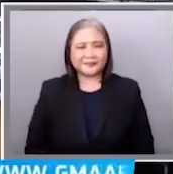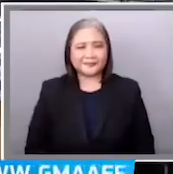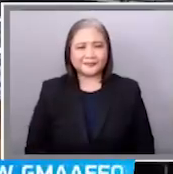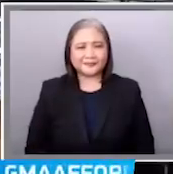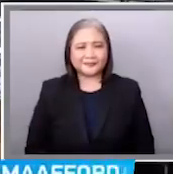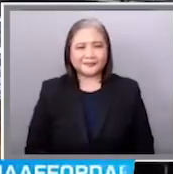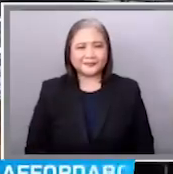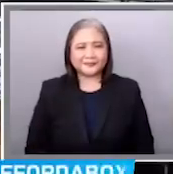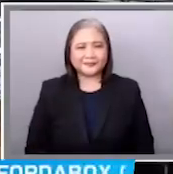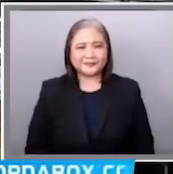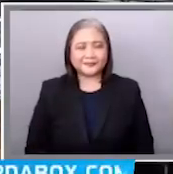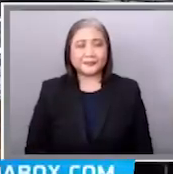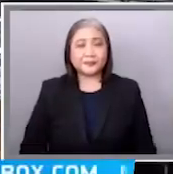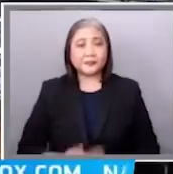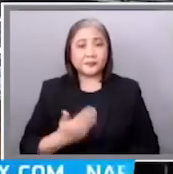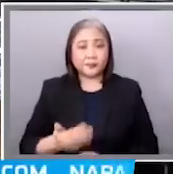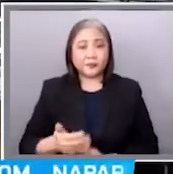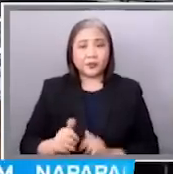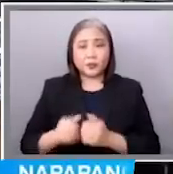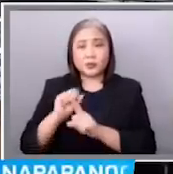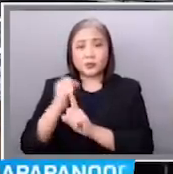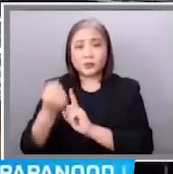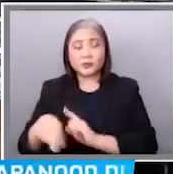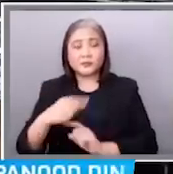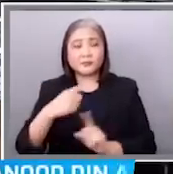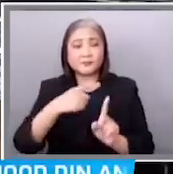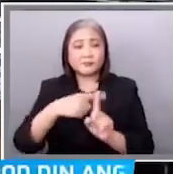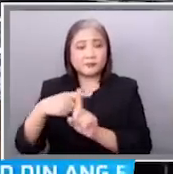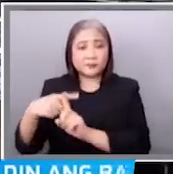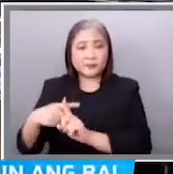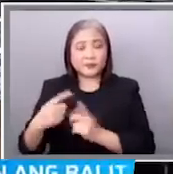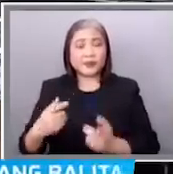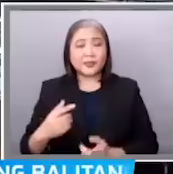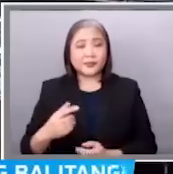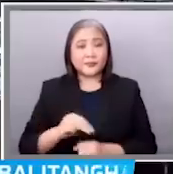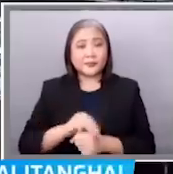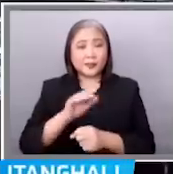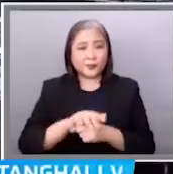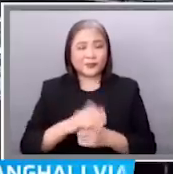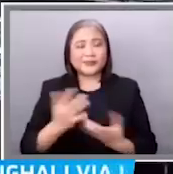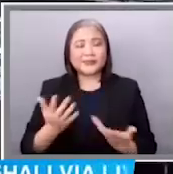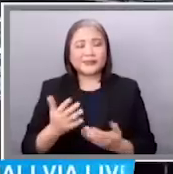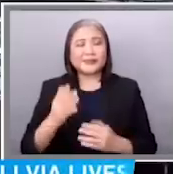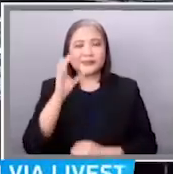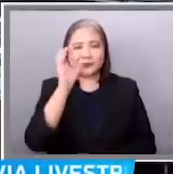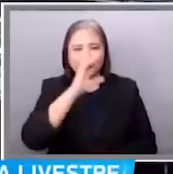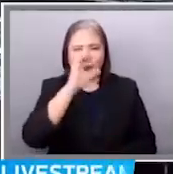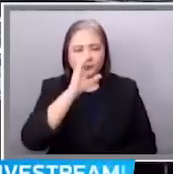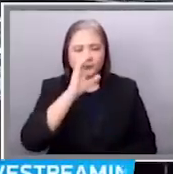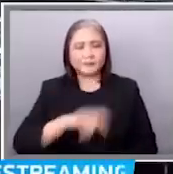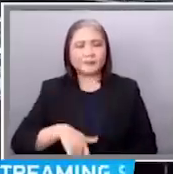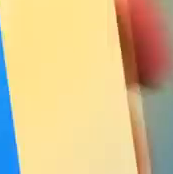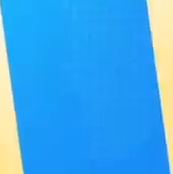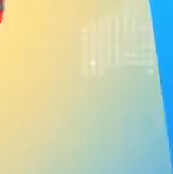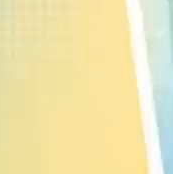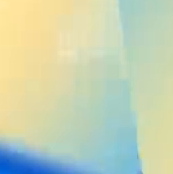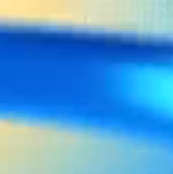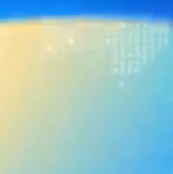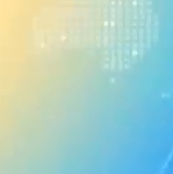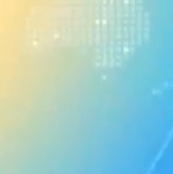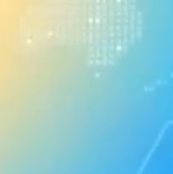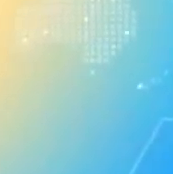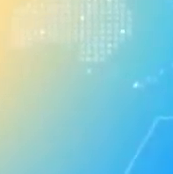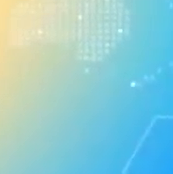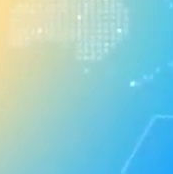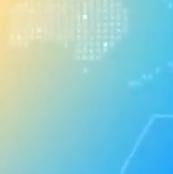Kumustahin naman natin ang sitwasyon sa ilang sementeryo sa Mandaue sa Cebu. At may ulat on the spot si Nico Sereno ng GMA Regional TV,